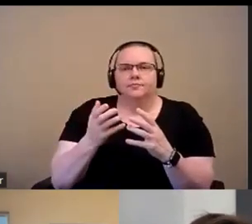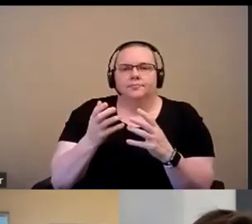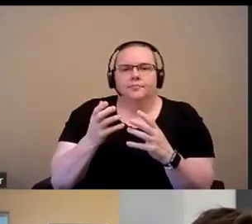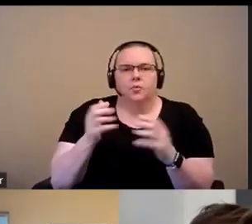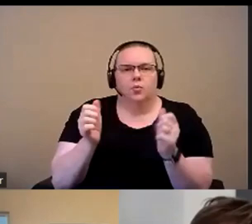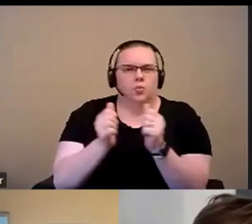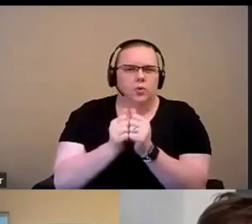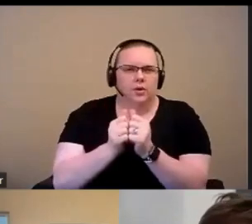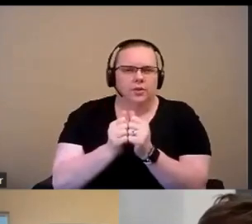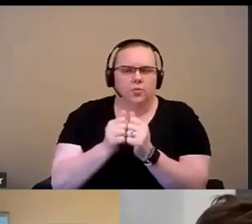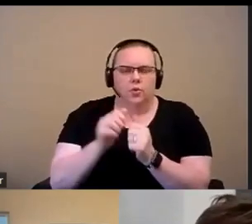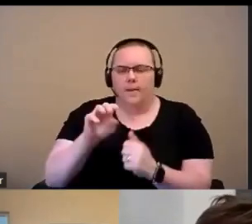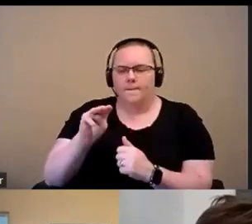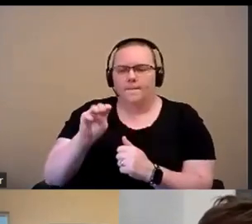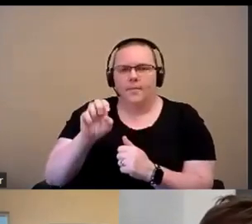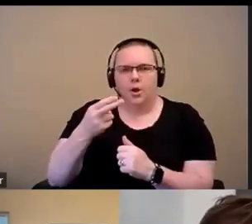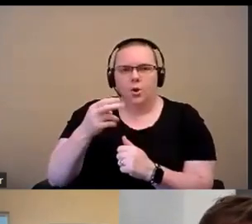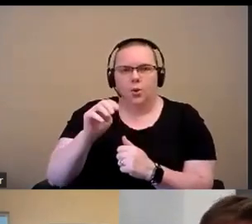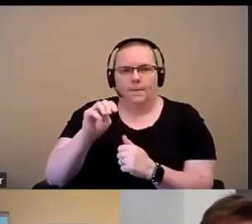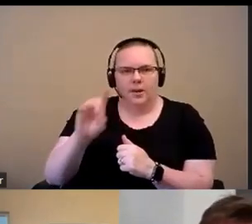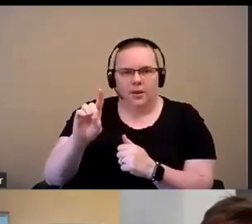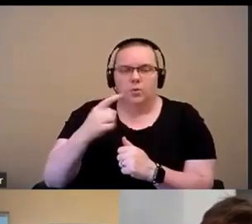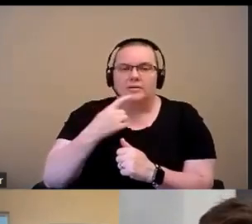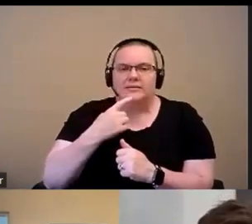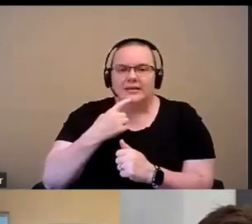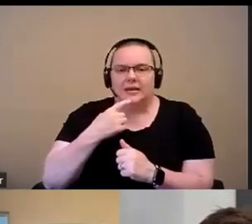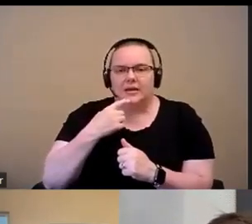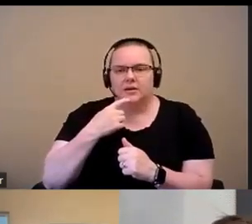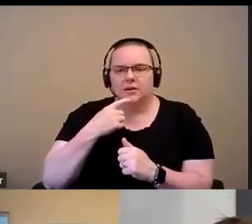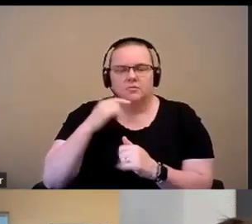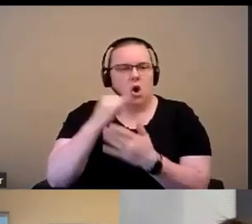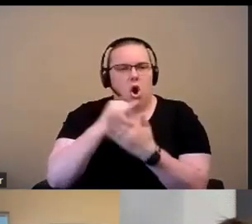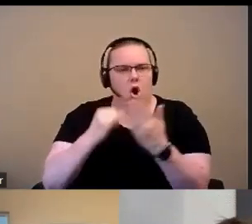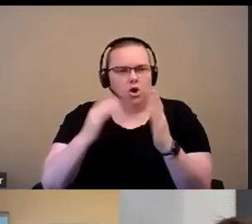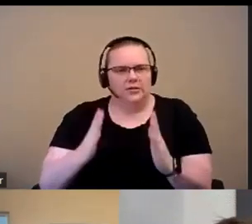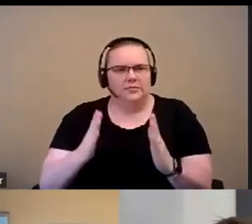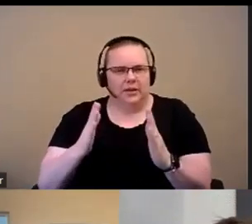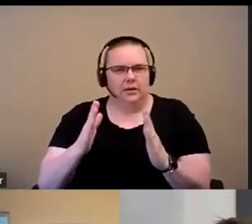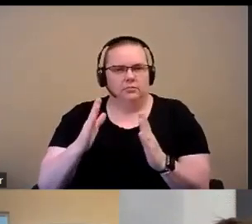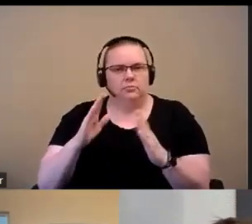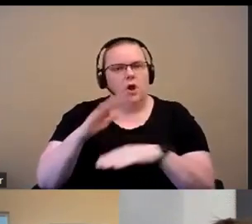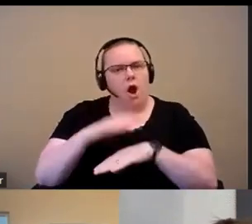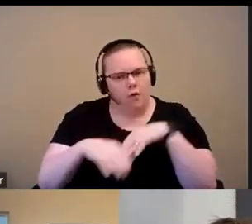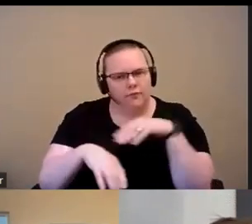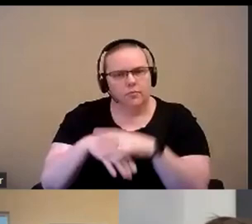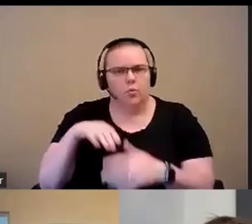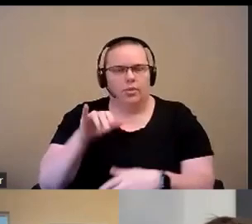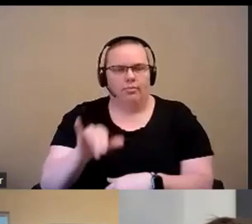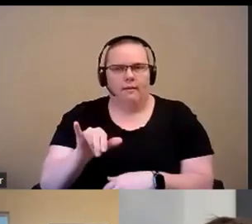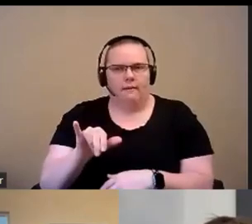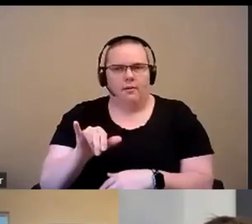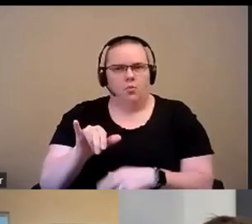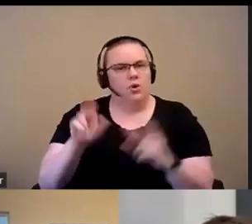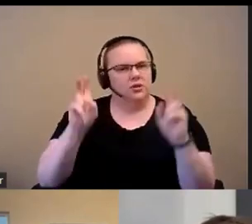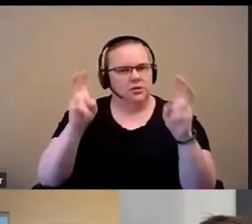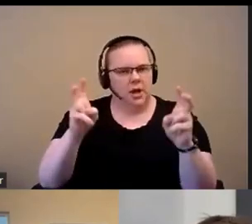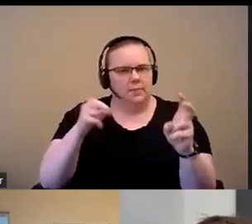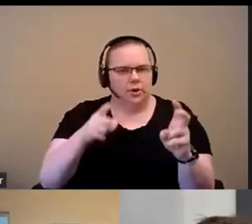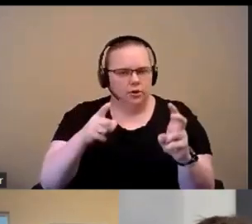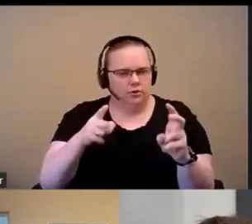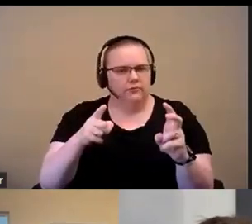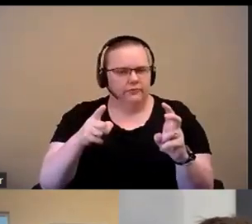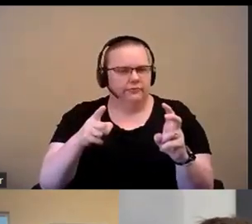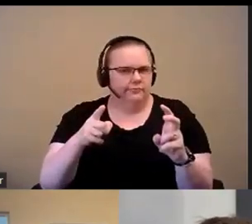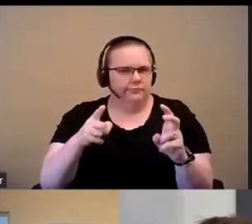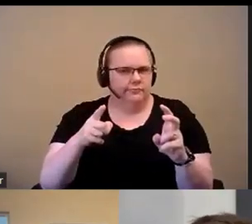with what Mahmood was saying about artists being comfortable with it, is that a topic that you have encountered, Huli, with the people